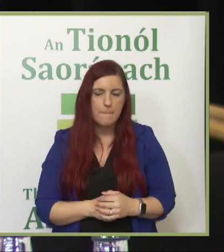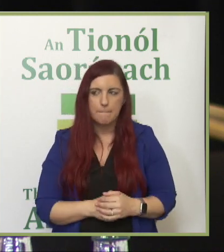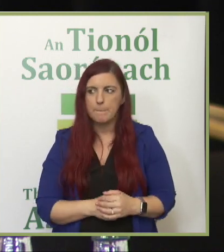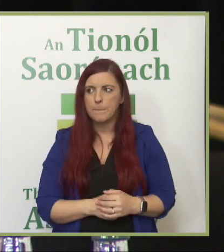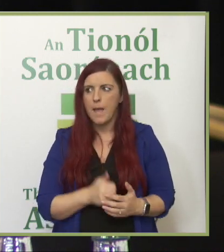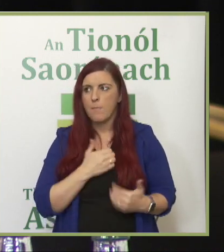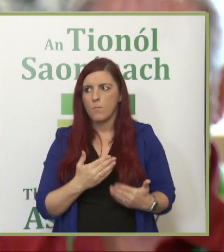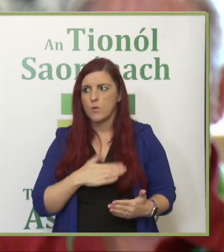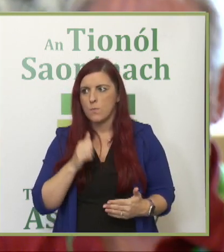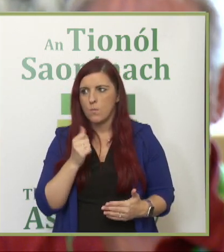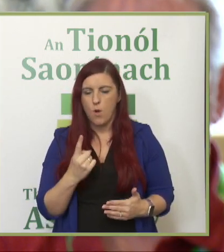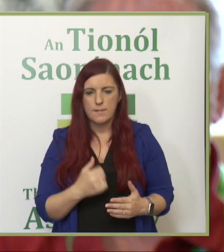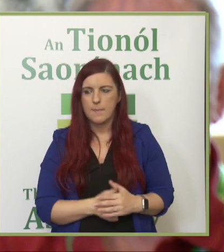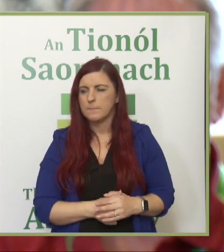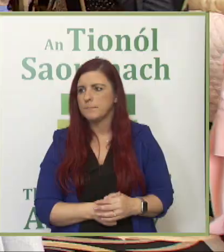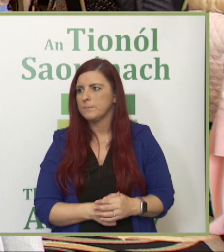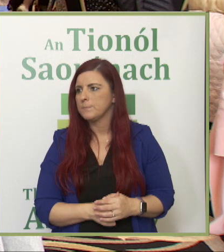first offence, yeah. Okay, thank you.